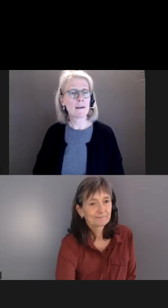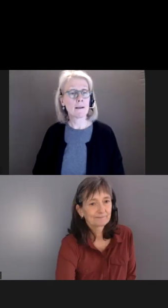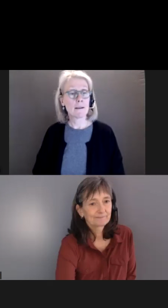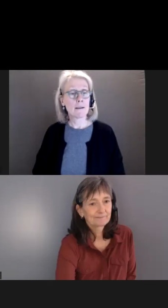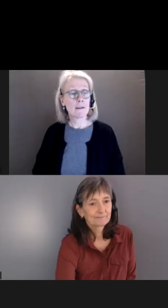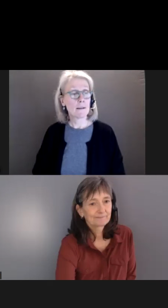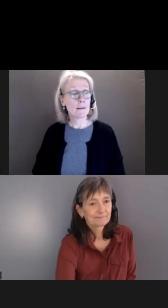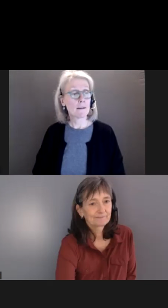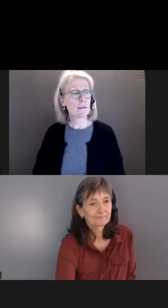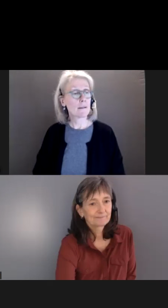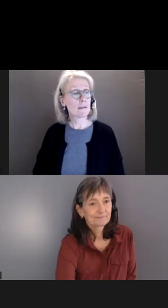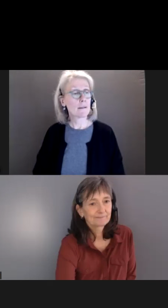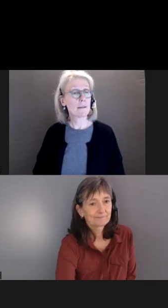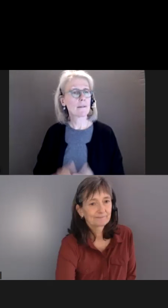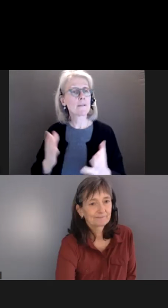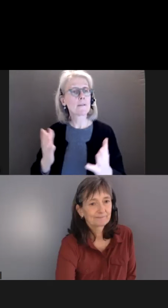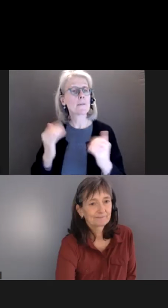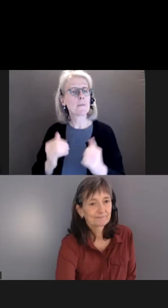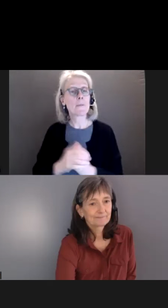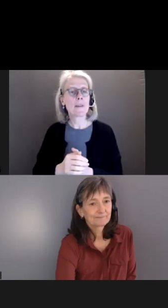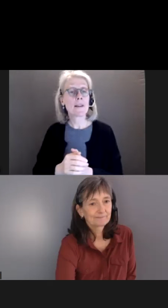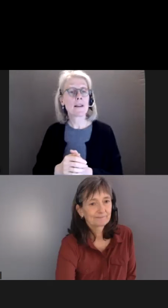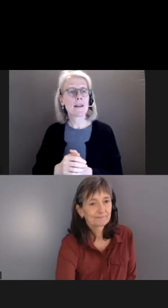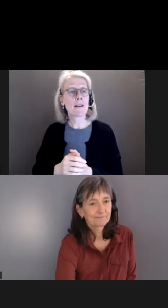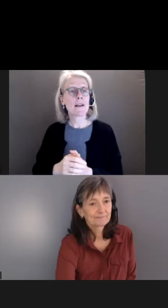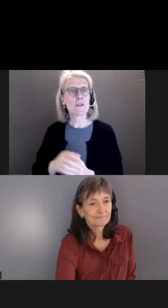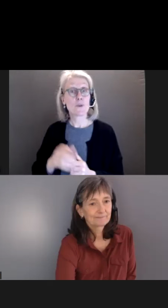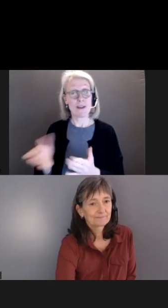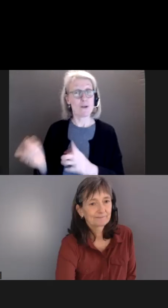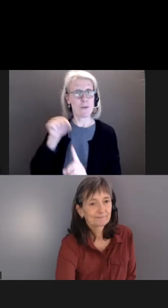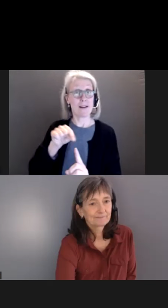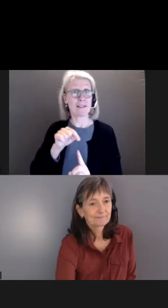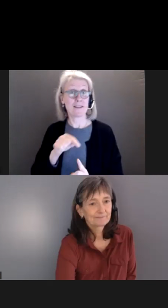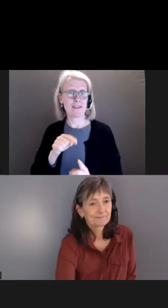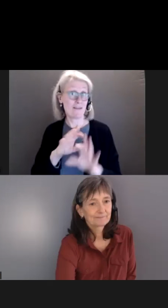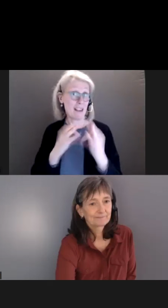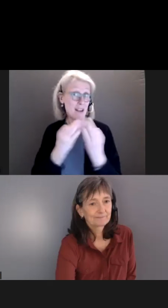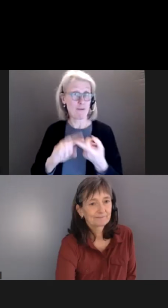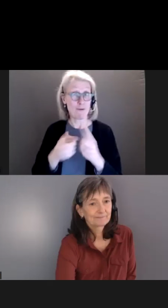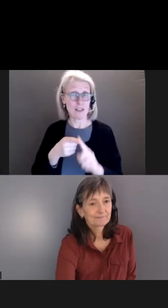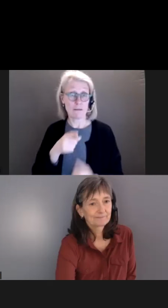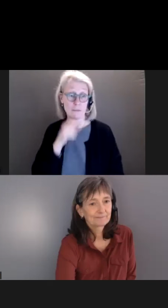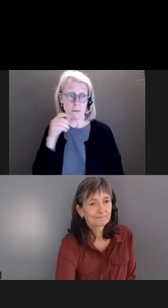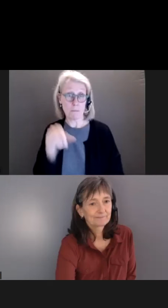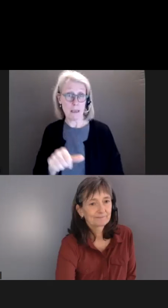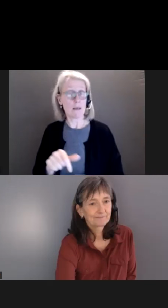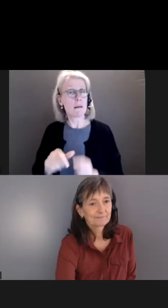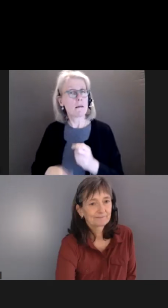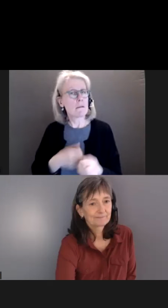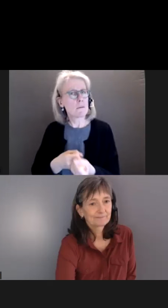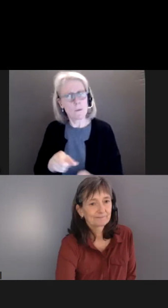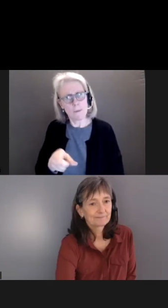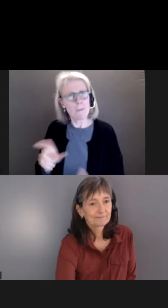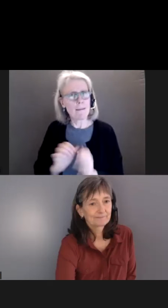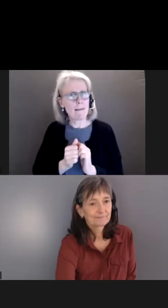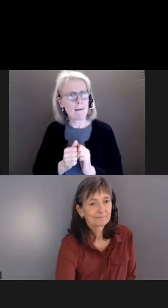And now in turning to interventions that support unpaid caregivers, making aging in the right place a reality for older